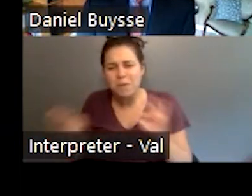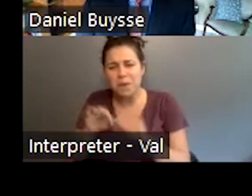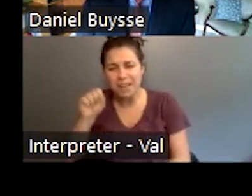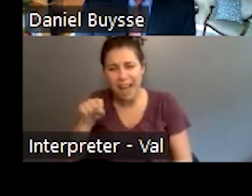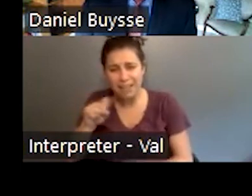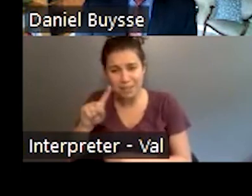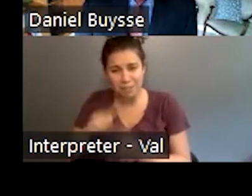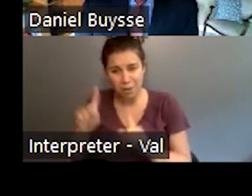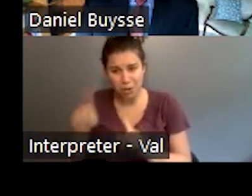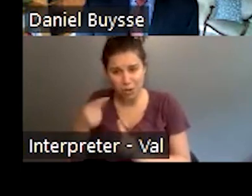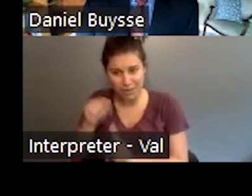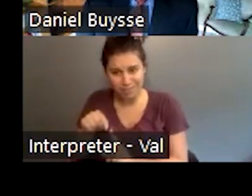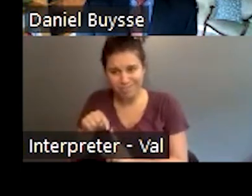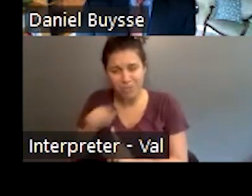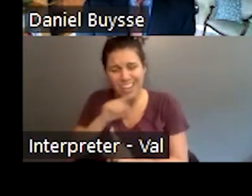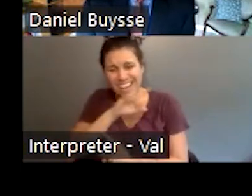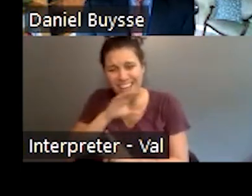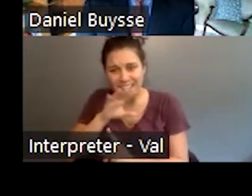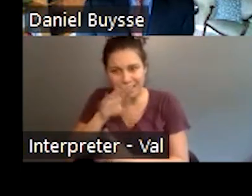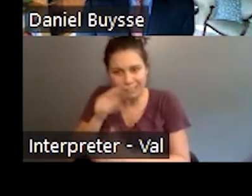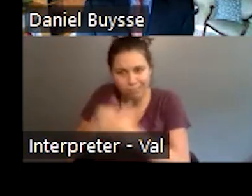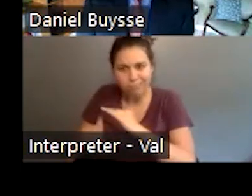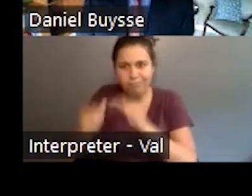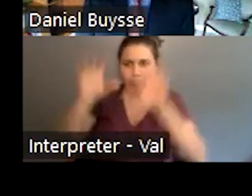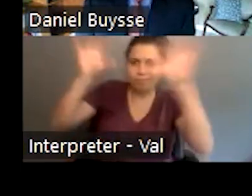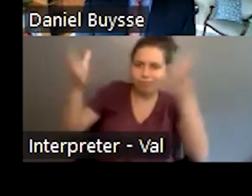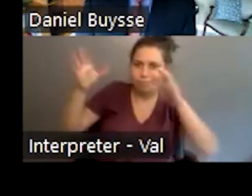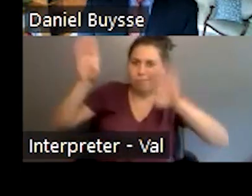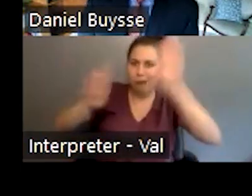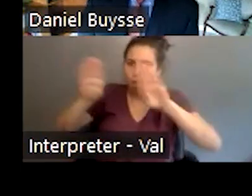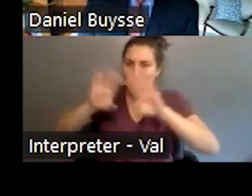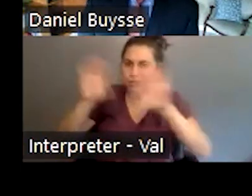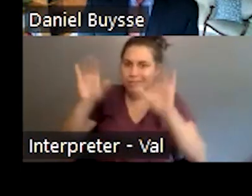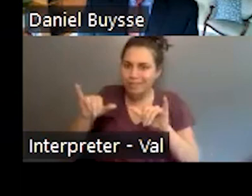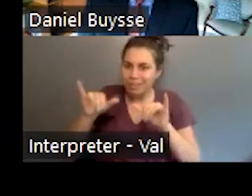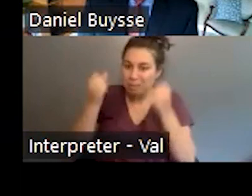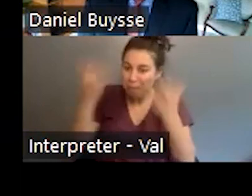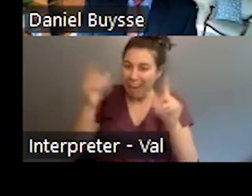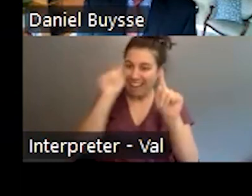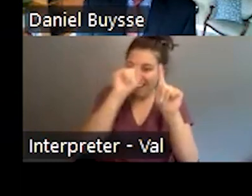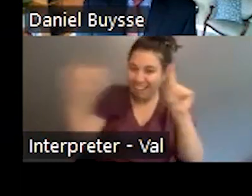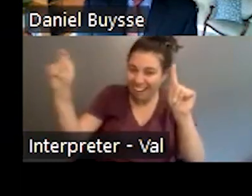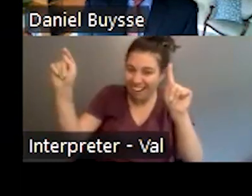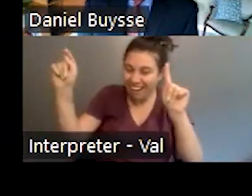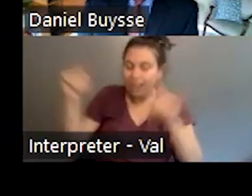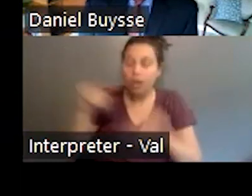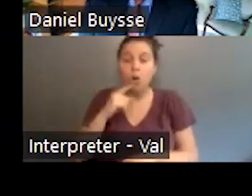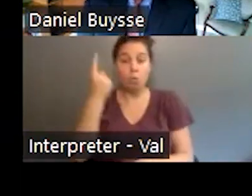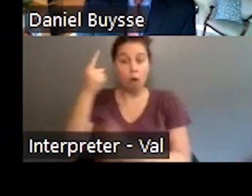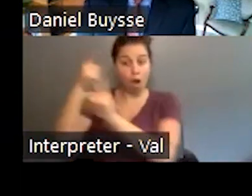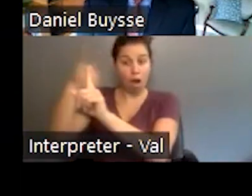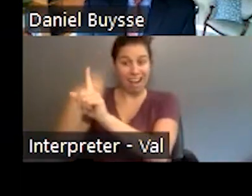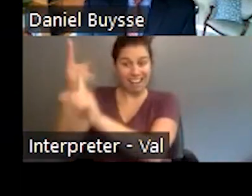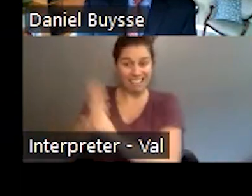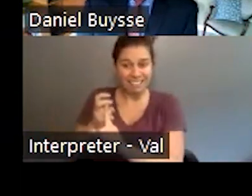of biological systems. And the biological system I'd like to focus on is that of the circadian